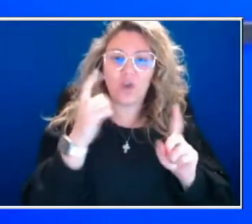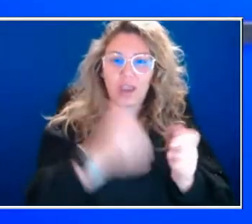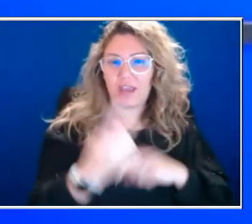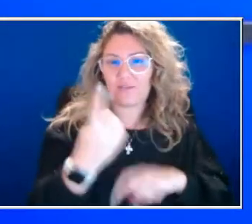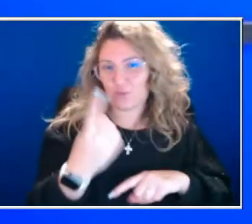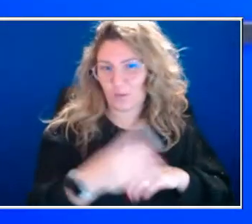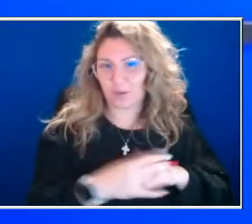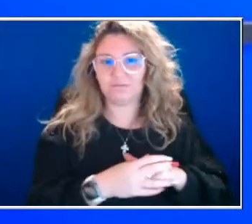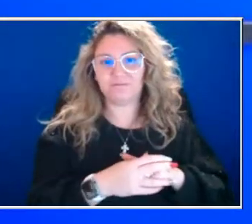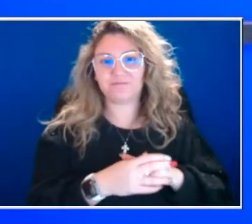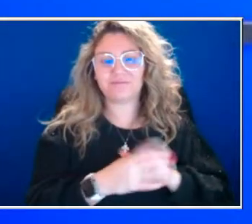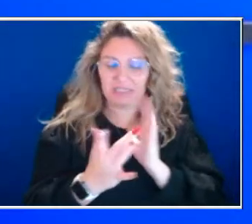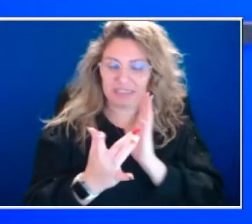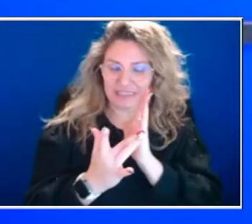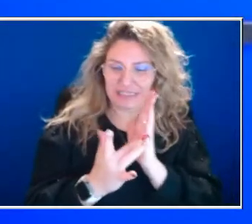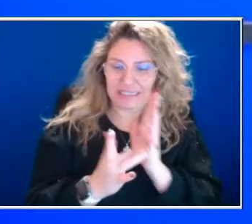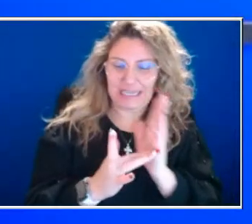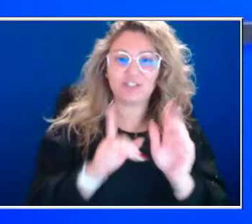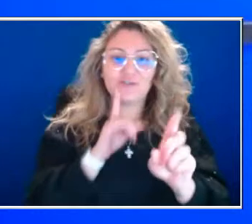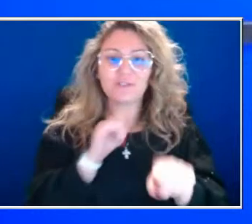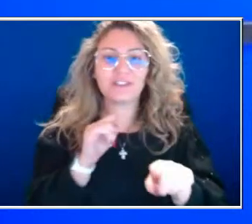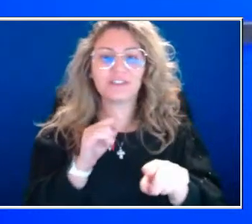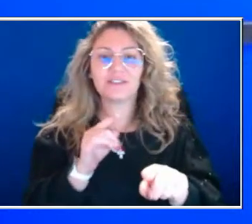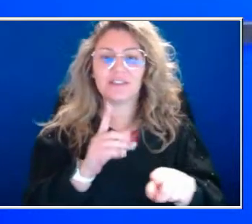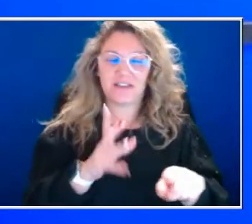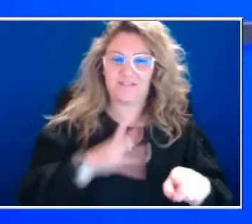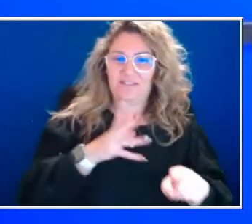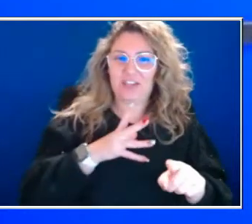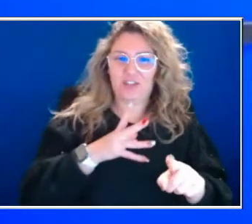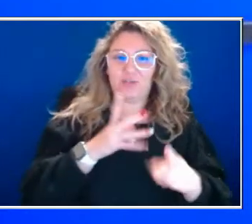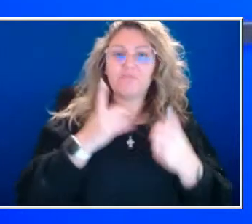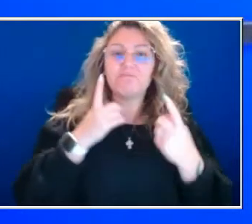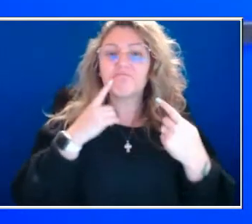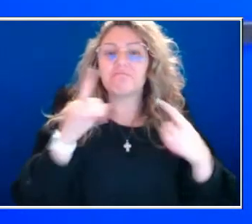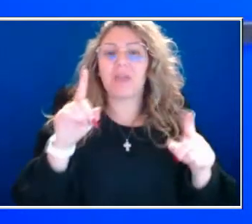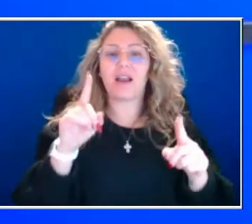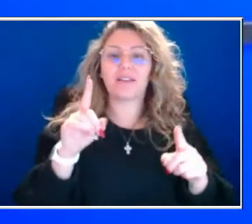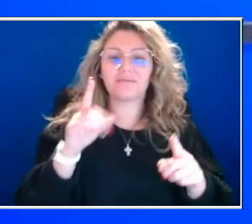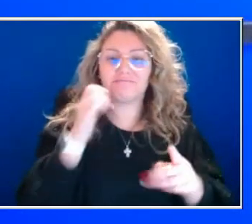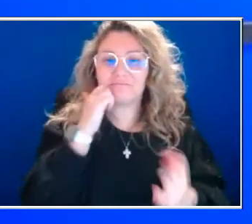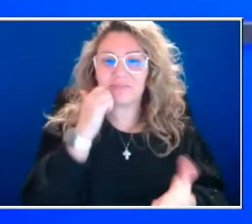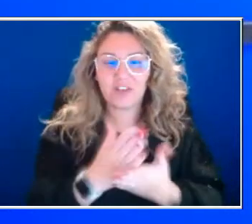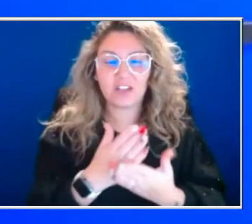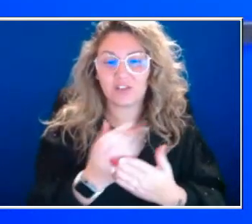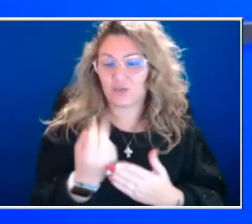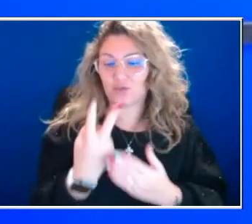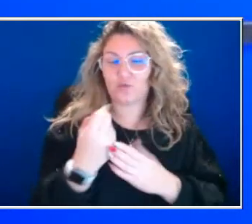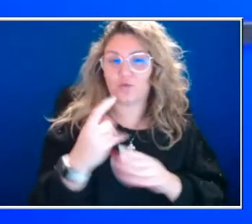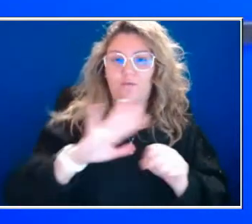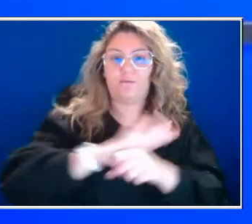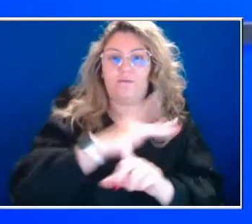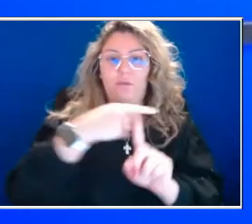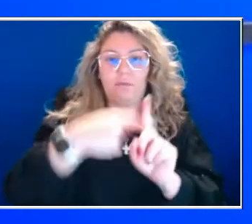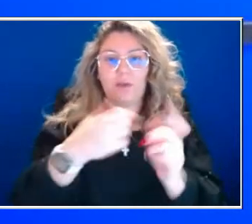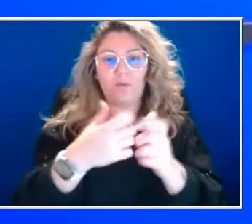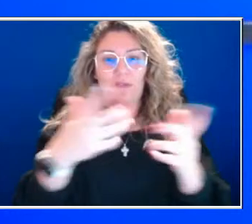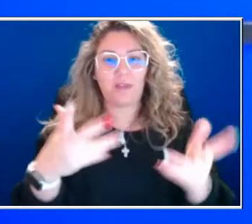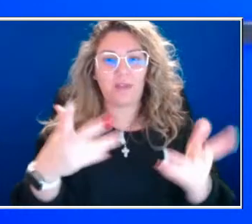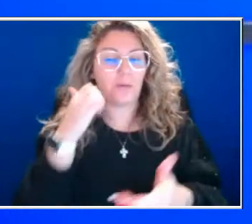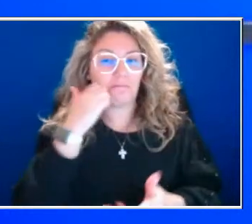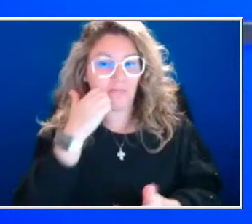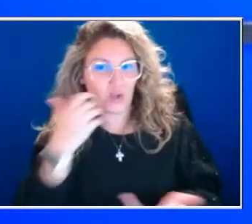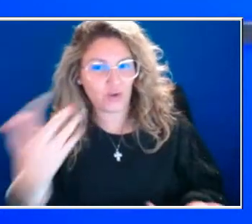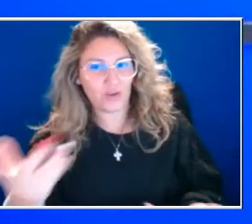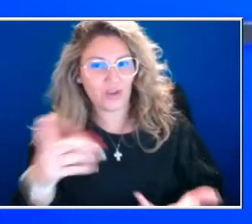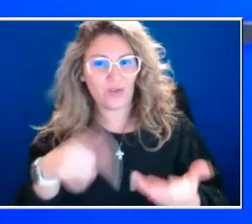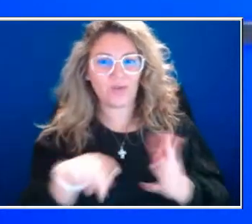technical answer is you have officially reached postmenopause when you've gone 12 full months without having a period. Okay. Now, as I said before, those symptoms, the hot